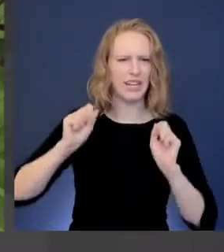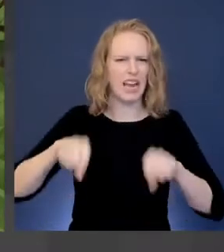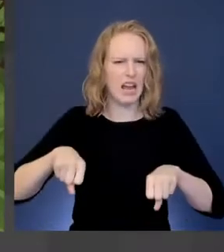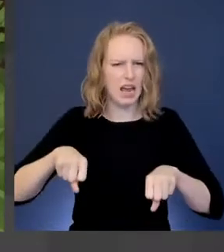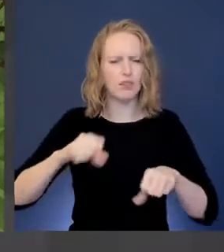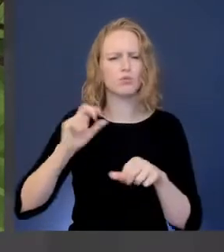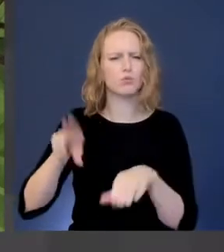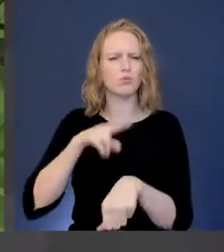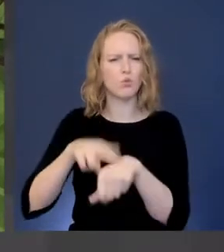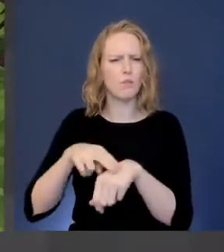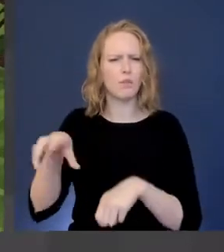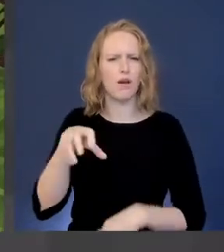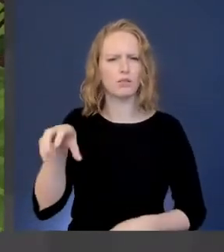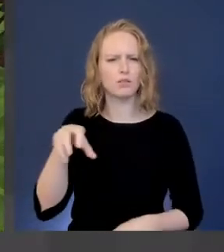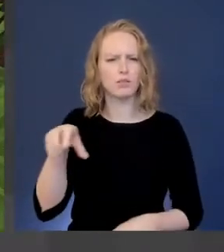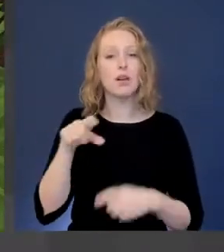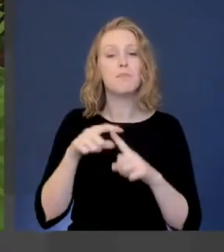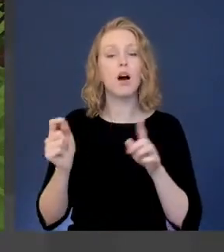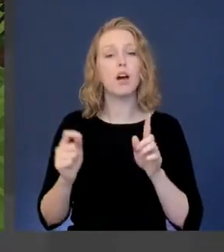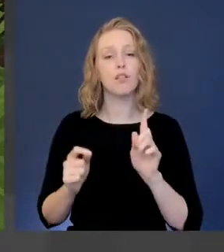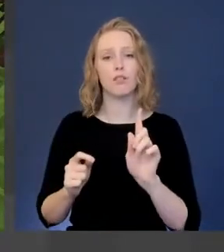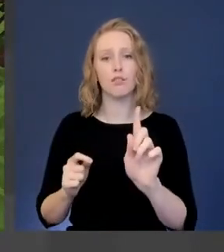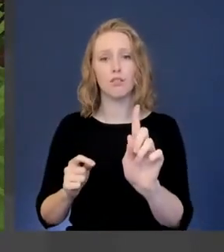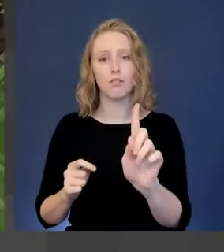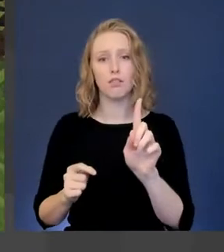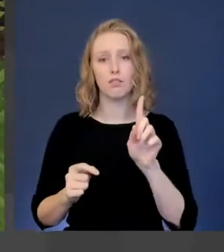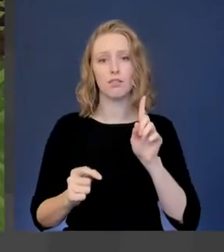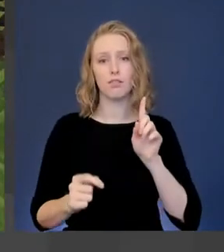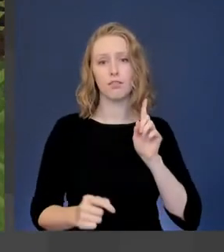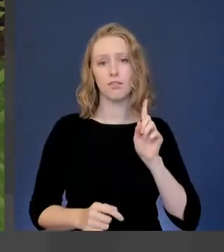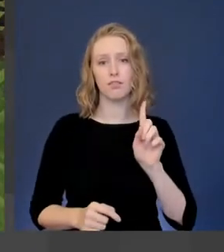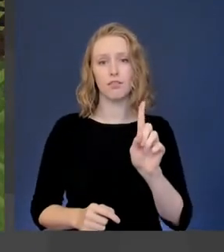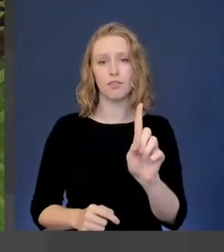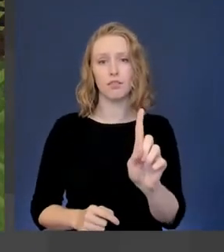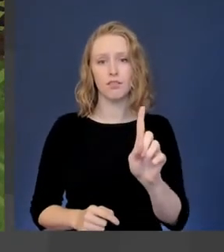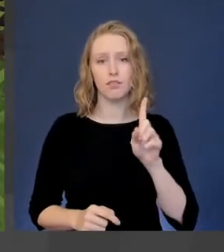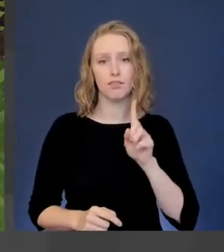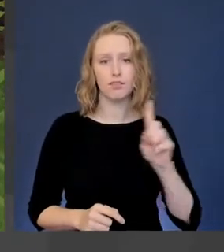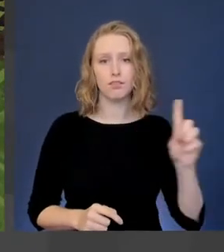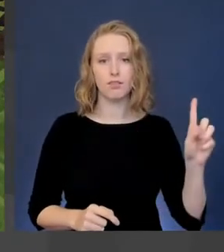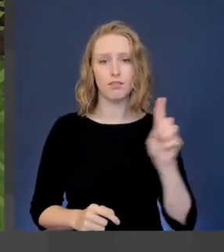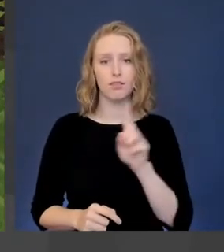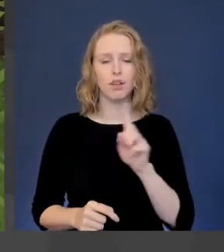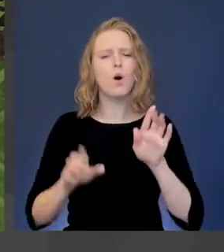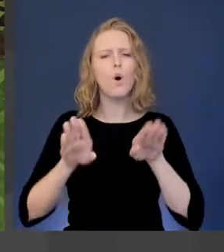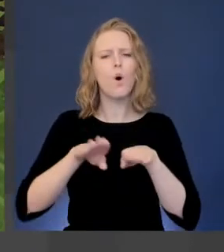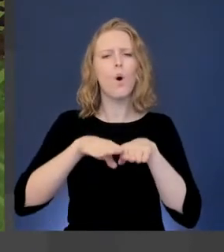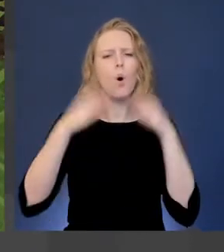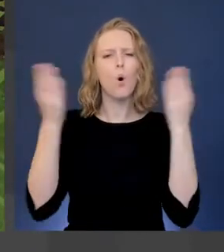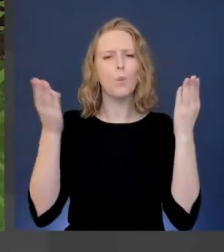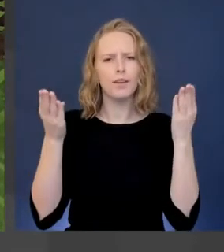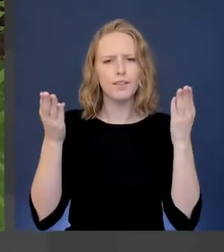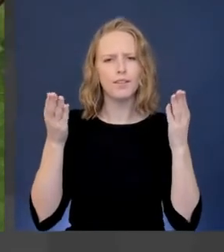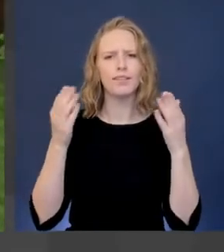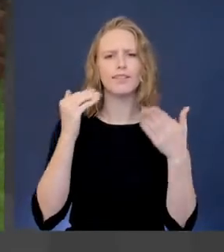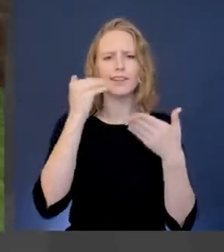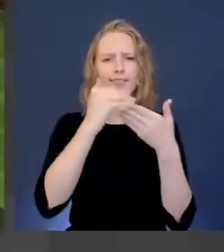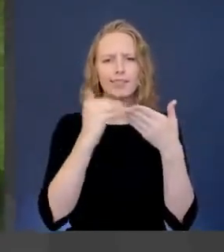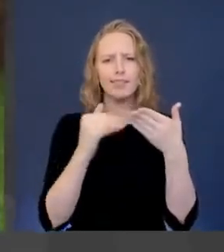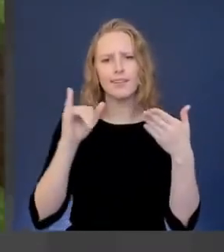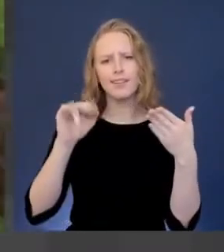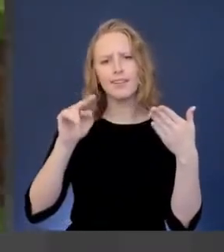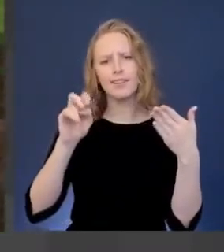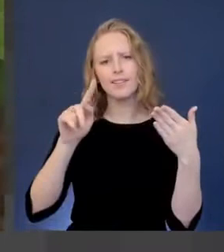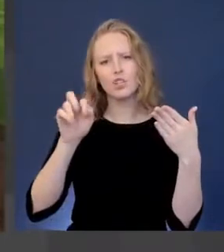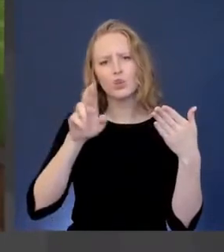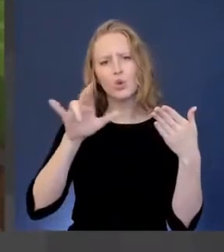move forward? How am I going to move backwards? How am I going to open up my inventory? Well, that's why we have the second mice. This button right here, we move